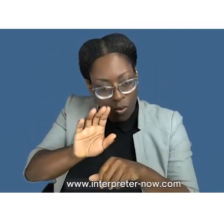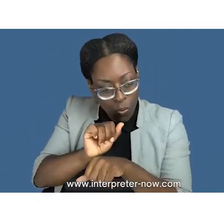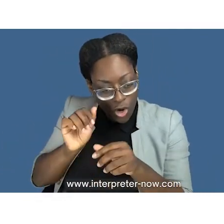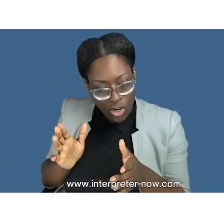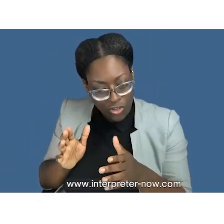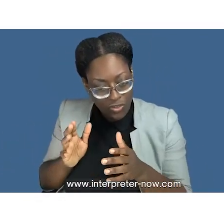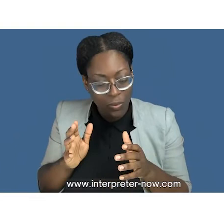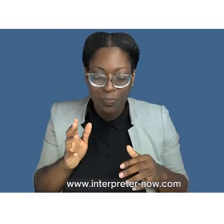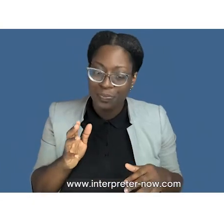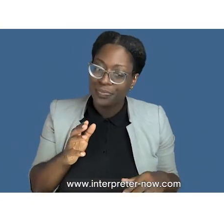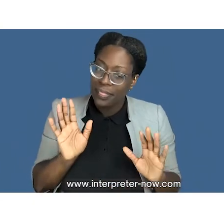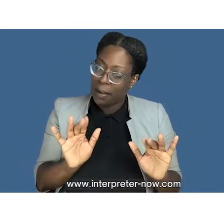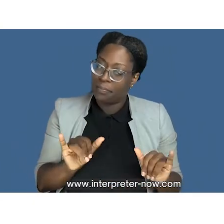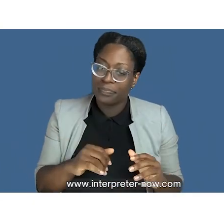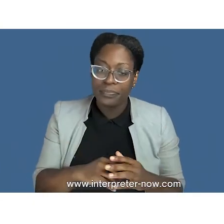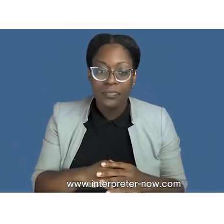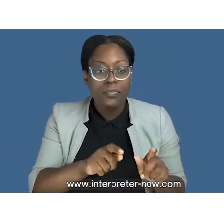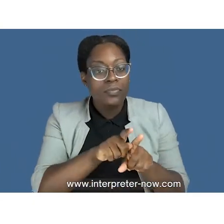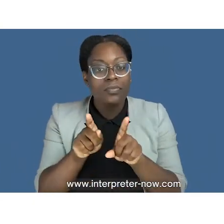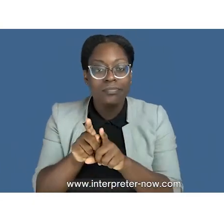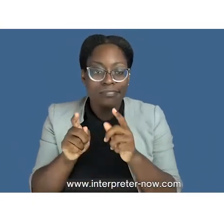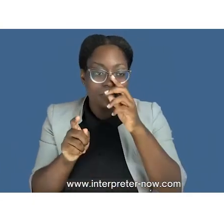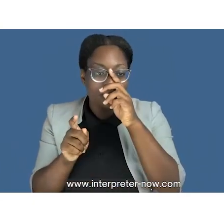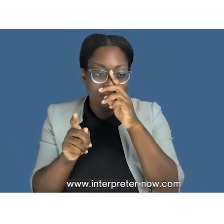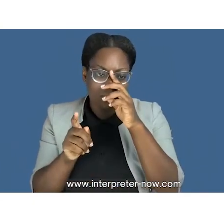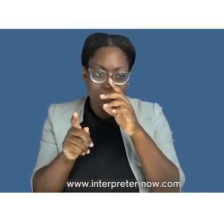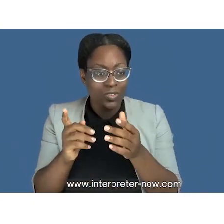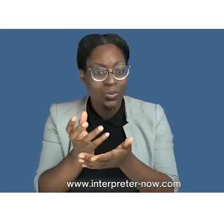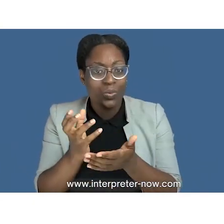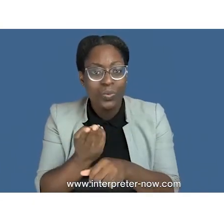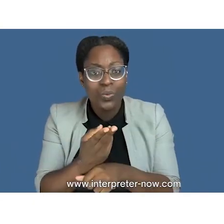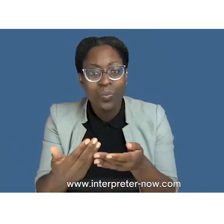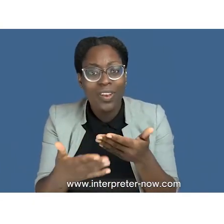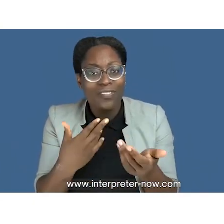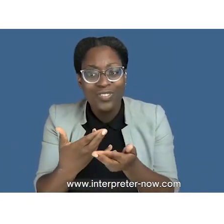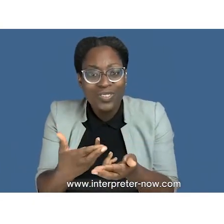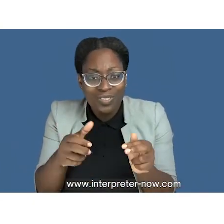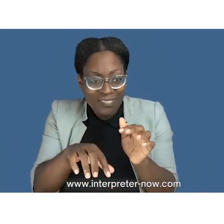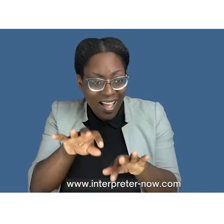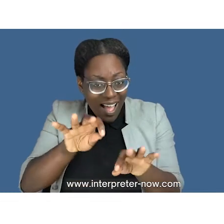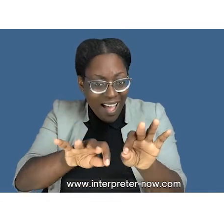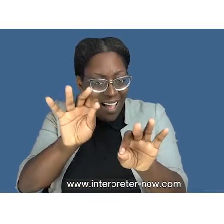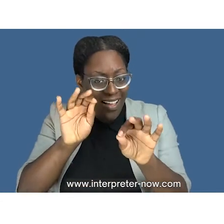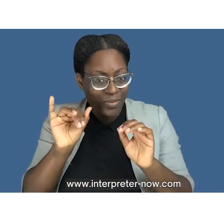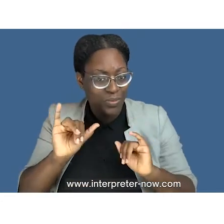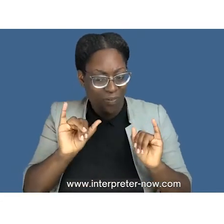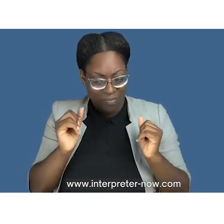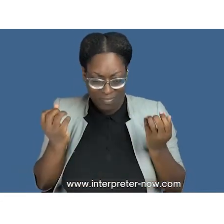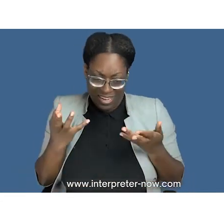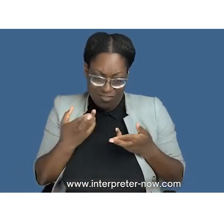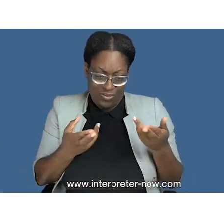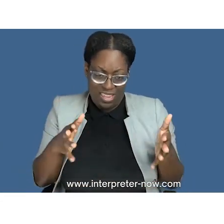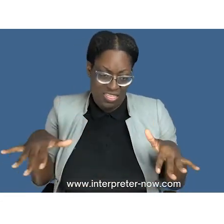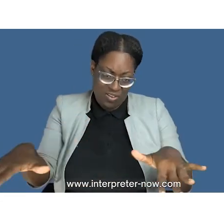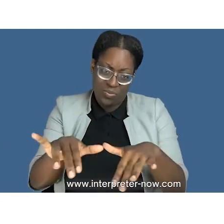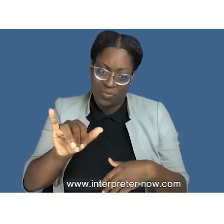only so much knowledge that each of us has. We have to kind of look for outside resources to continue our learning journey.